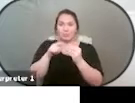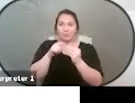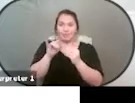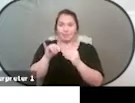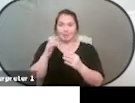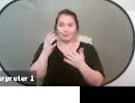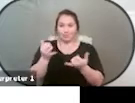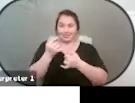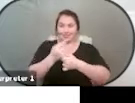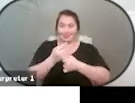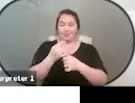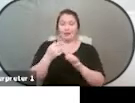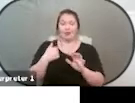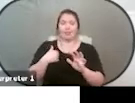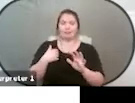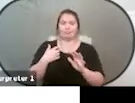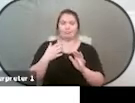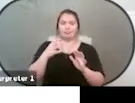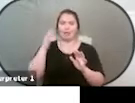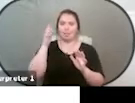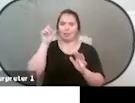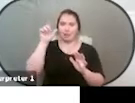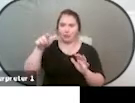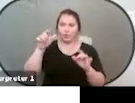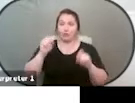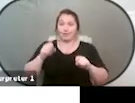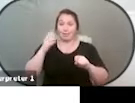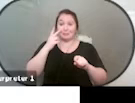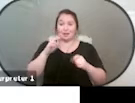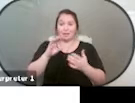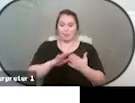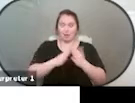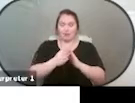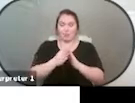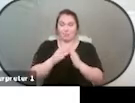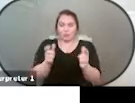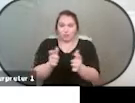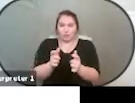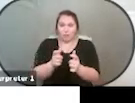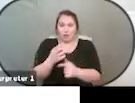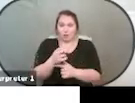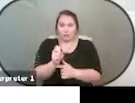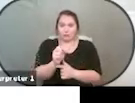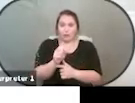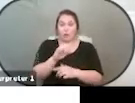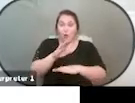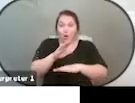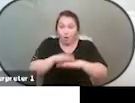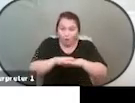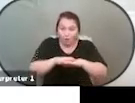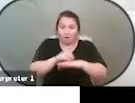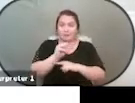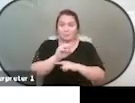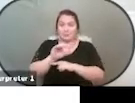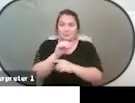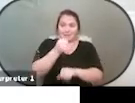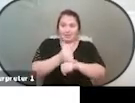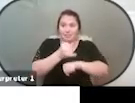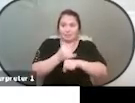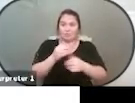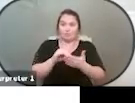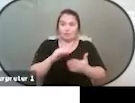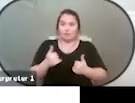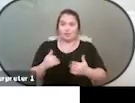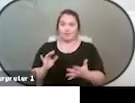eventually being a small high school on the MCC campus where students have that connection to the